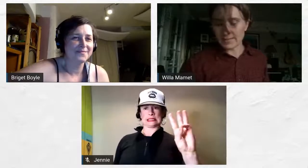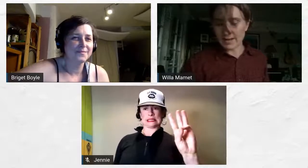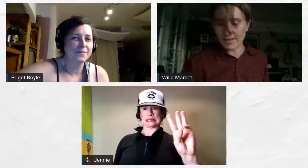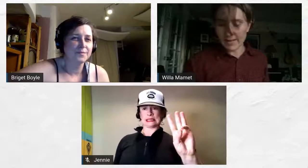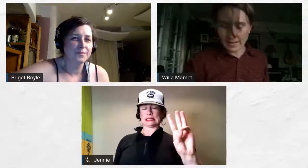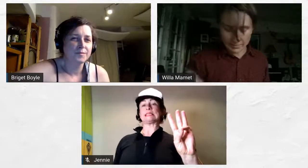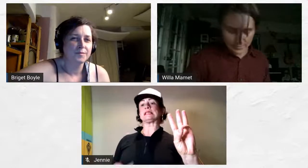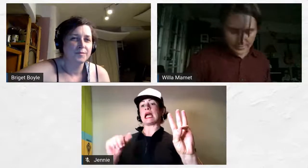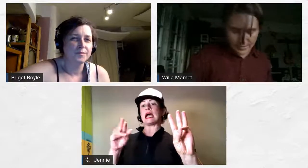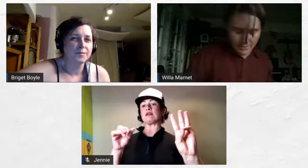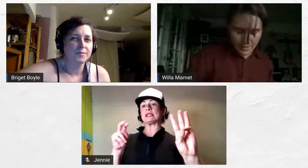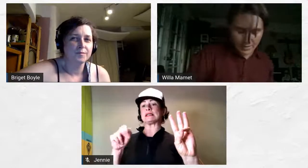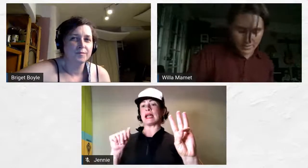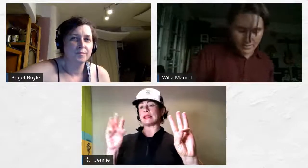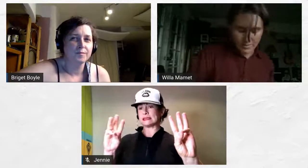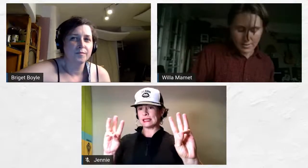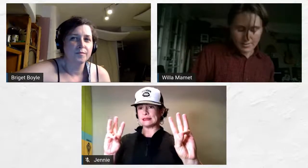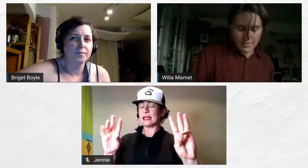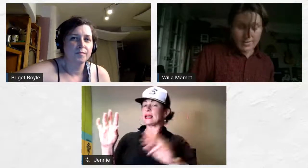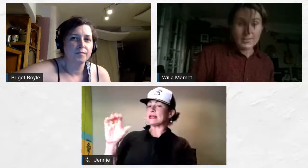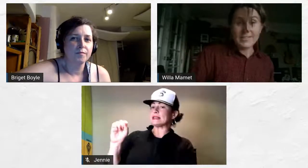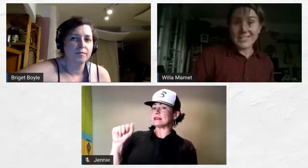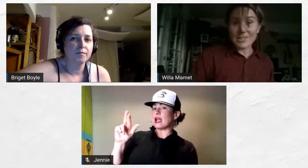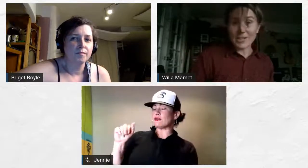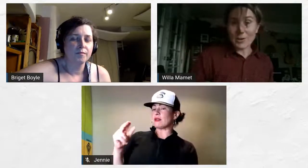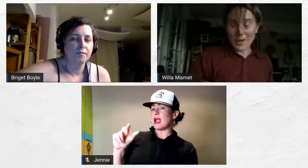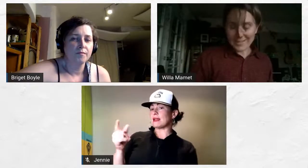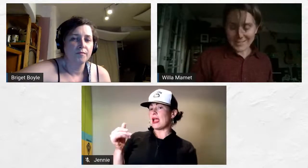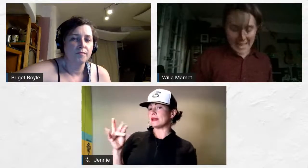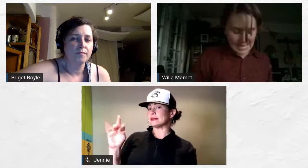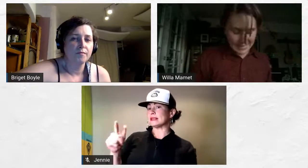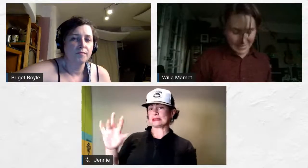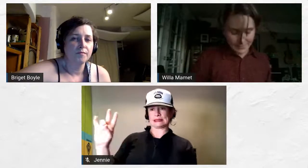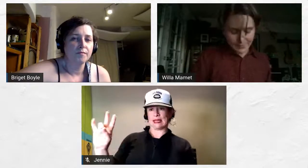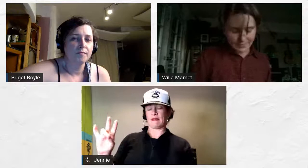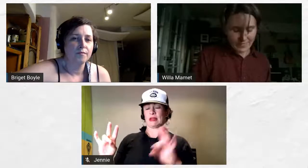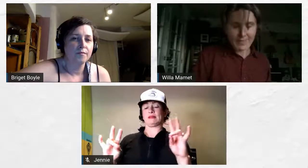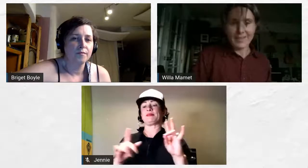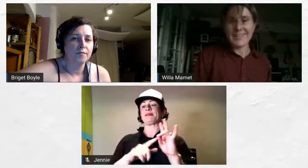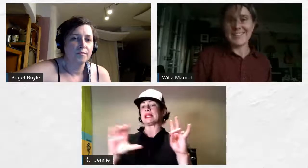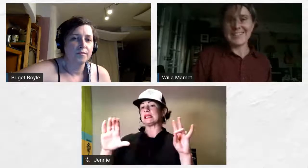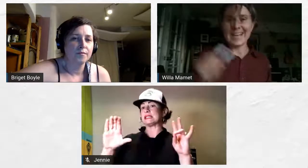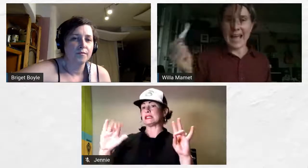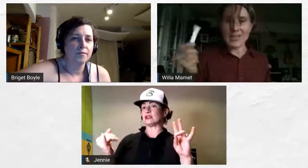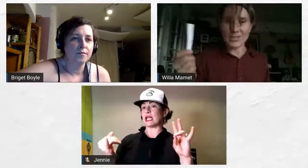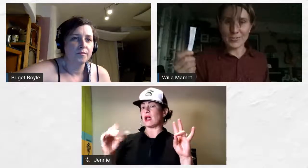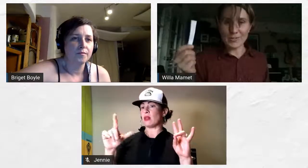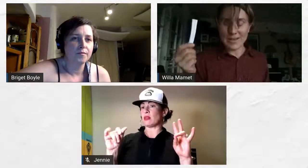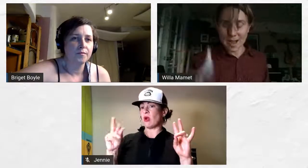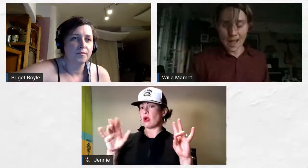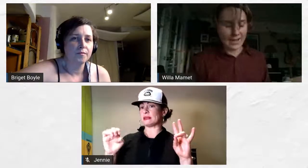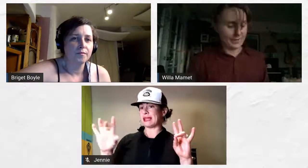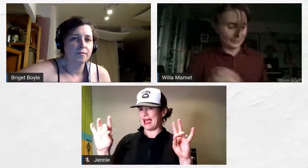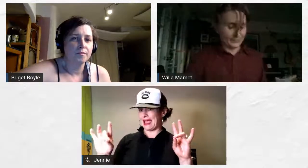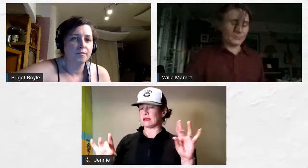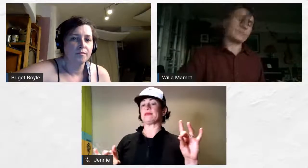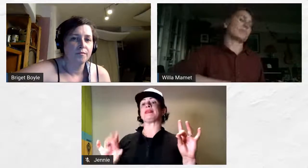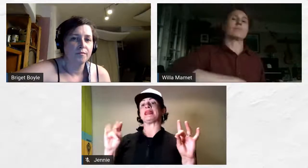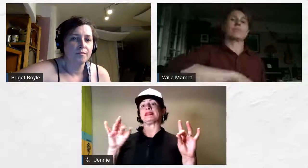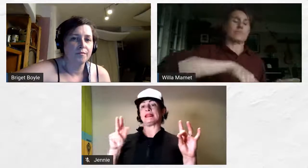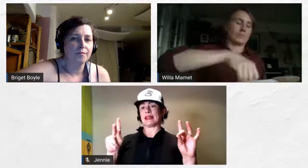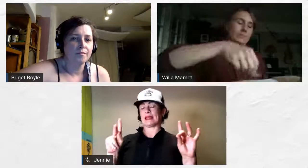6th. Sarah Geddes will be 7. CJ Lawrence, 8. Nick Ashley will be 9.